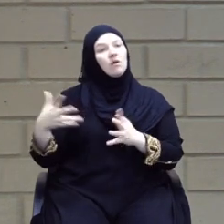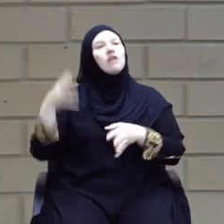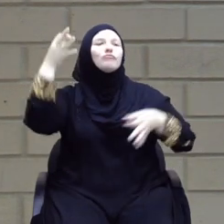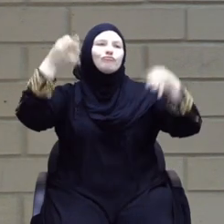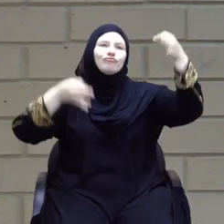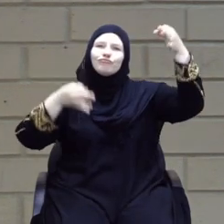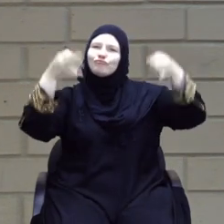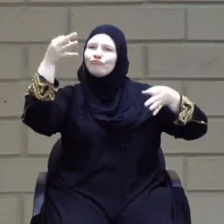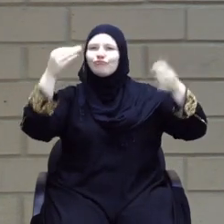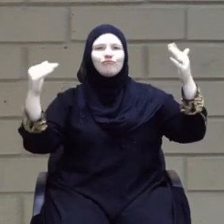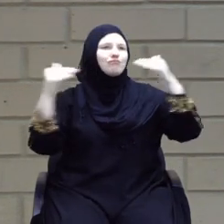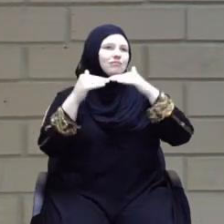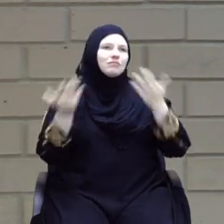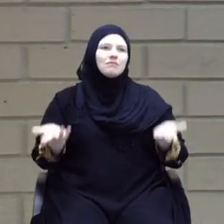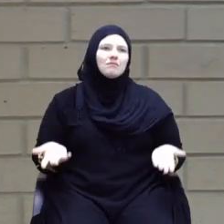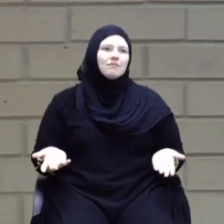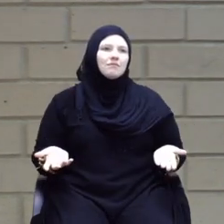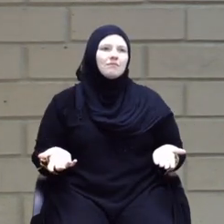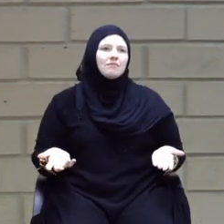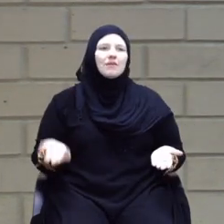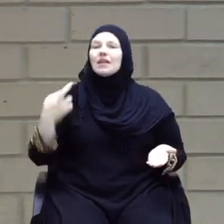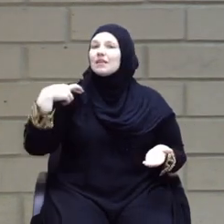Because Islam is the religion of humanity.